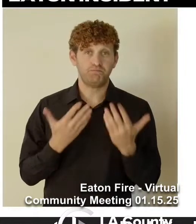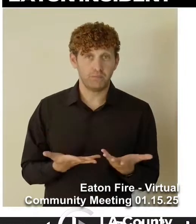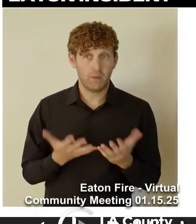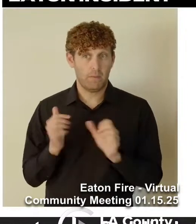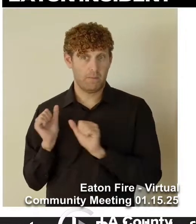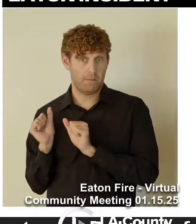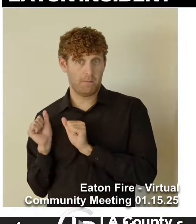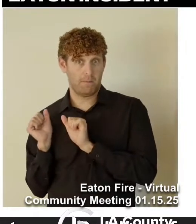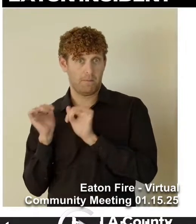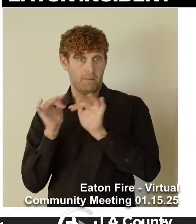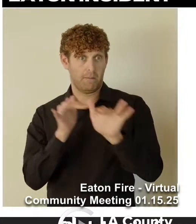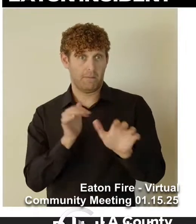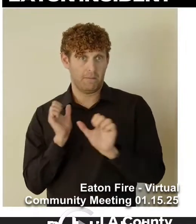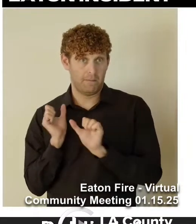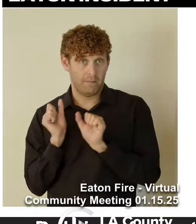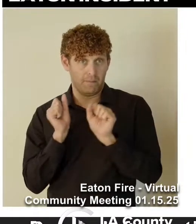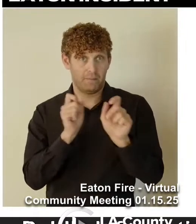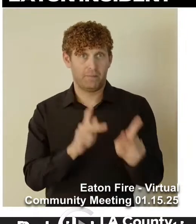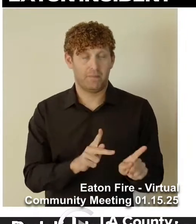they assess their area.